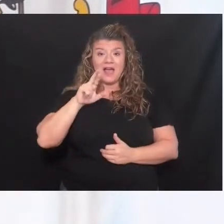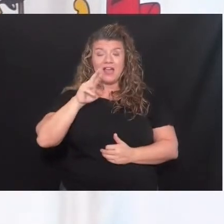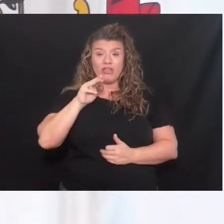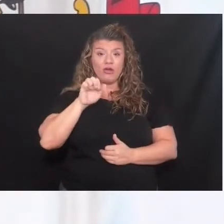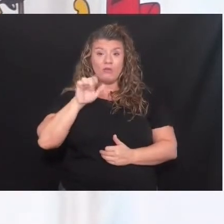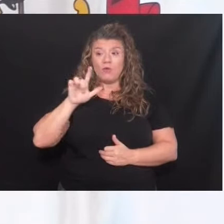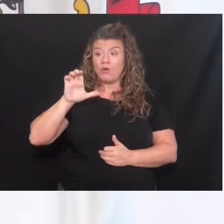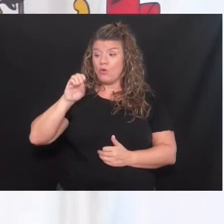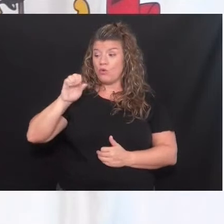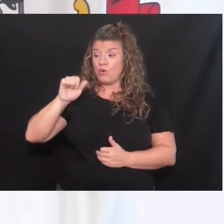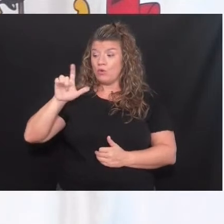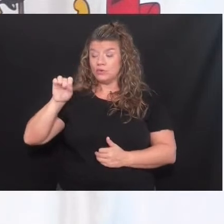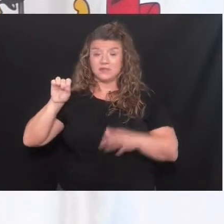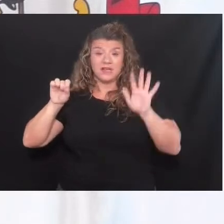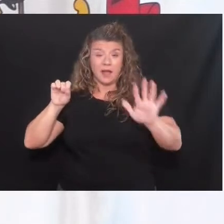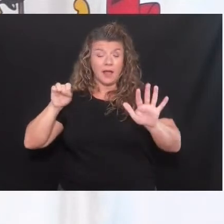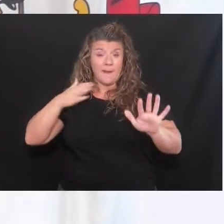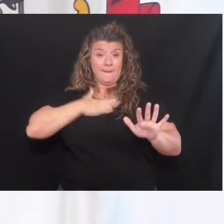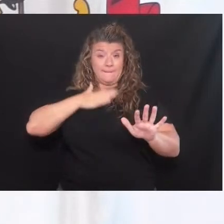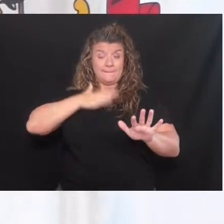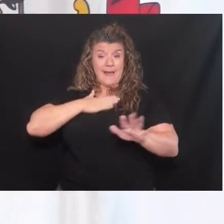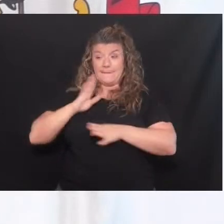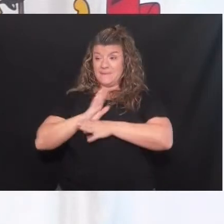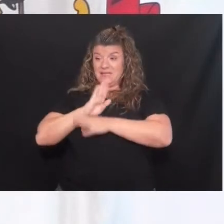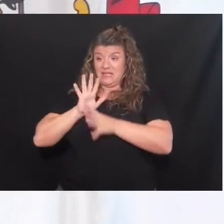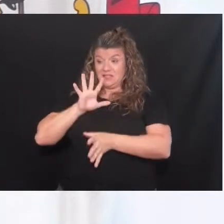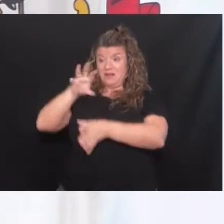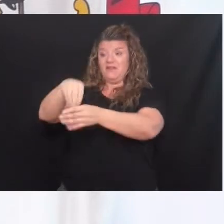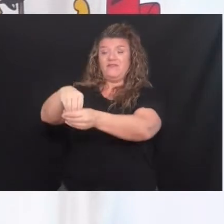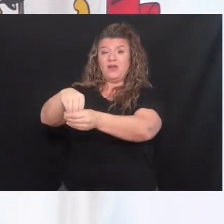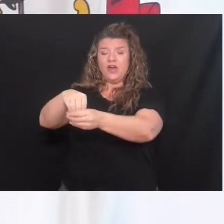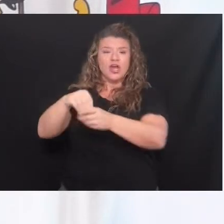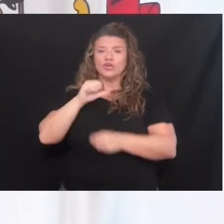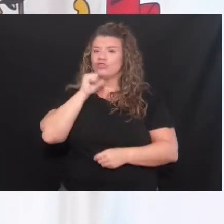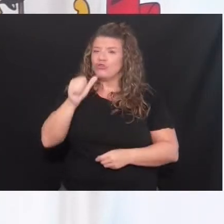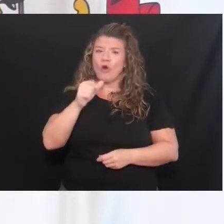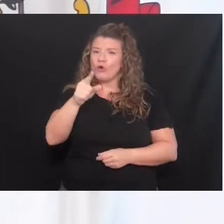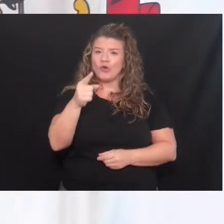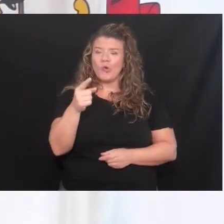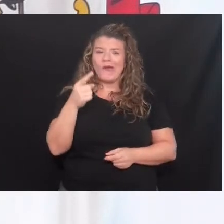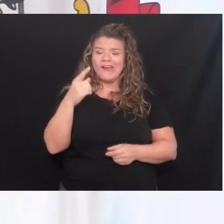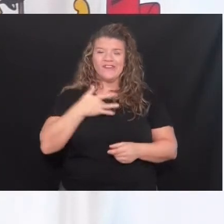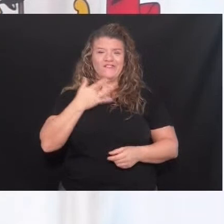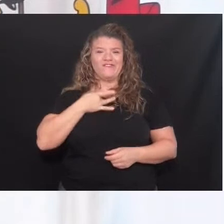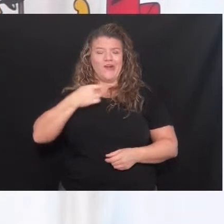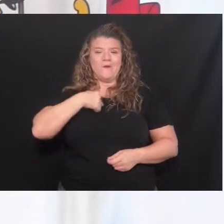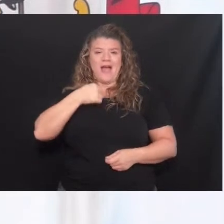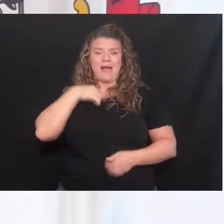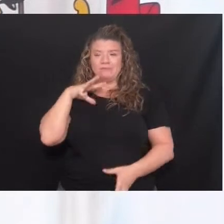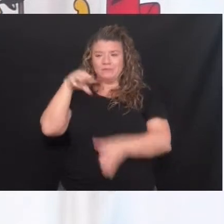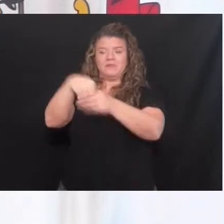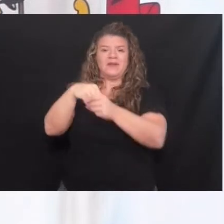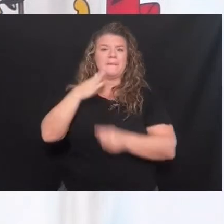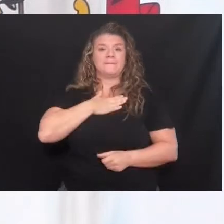this hunt. So don't anyone accuse me of having a dog in this hunt. I don't have a dog in this